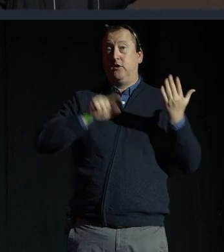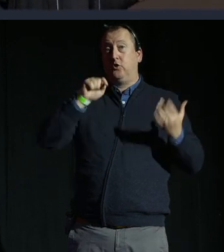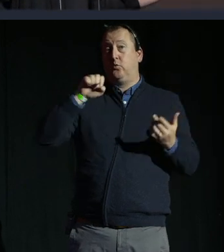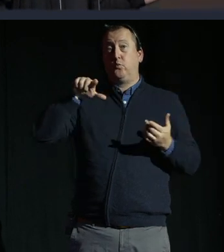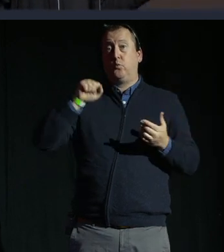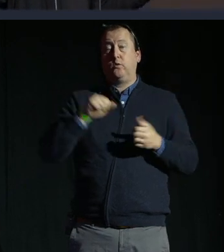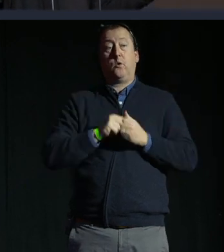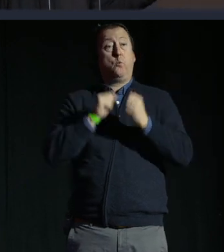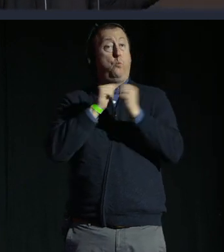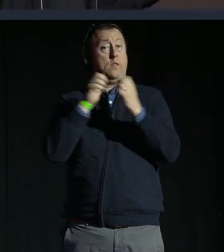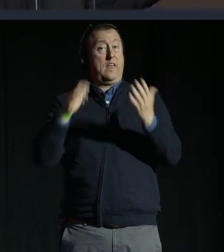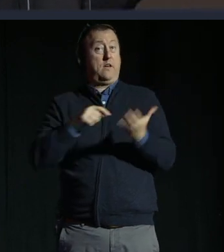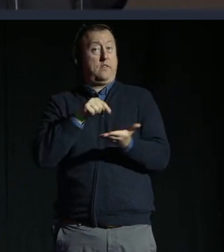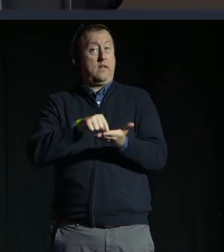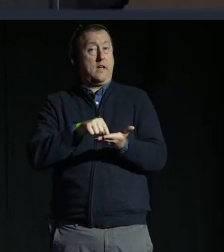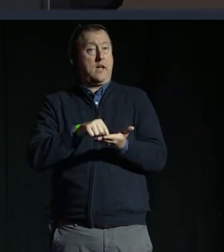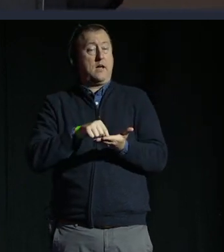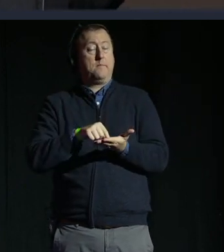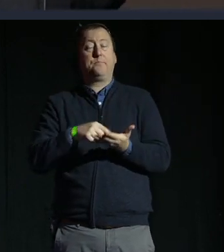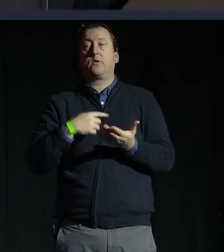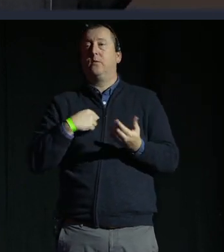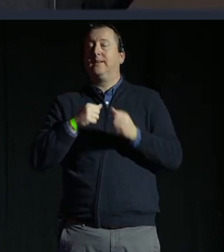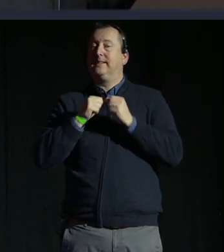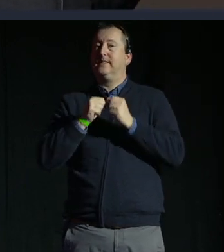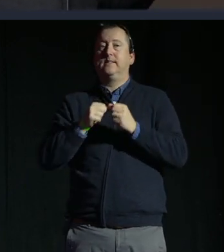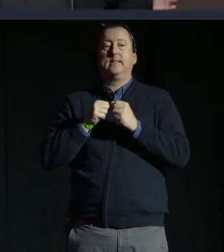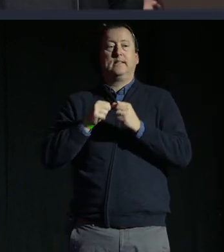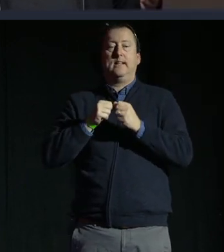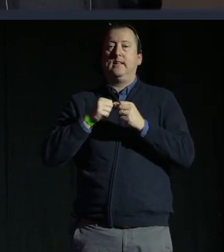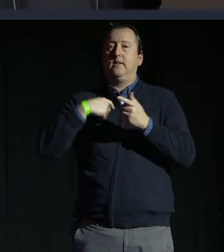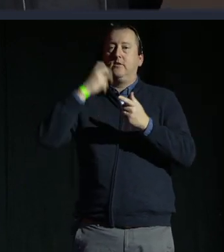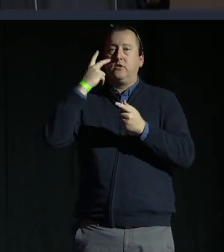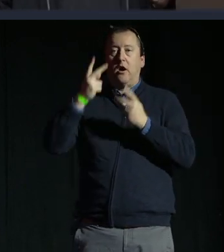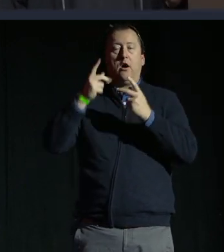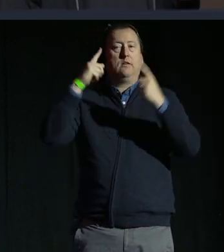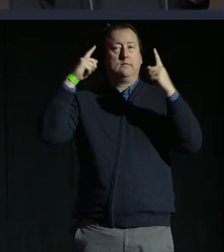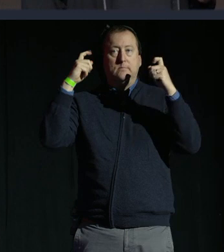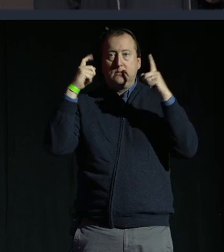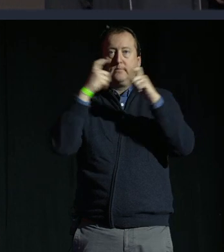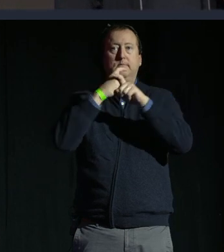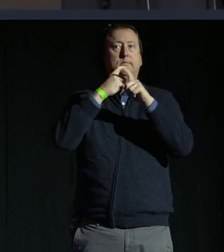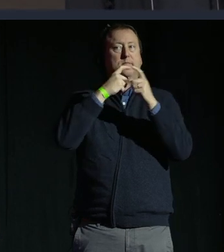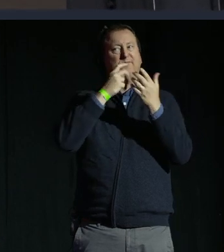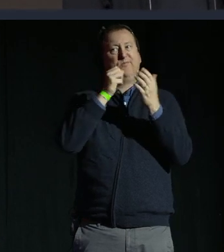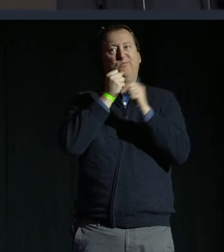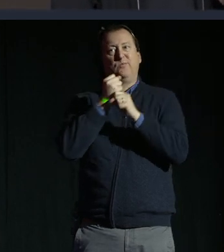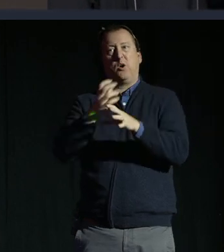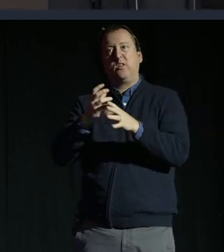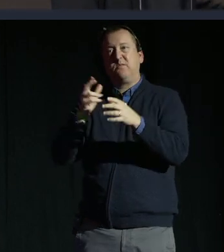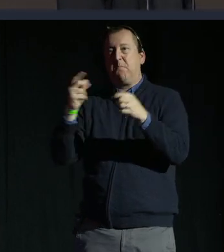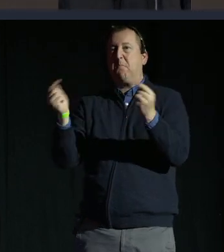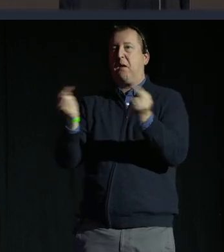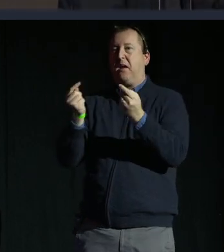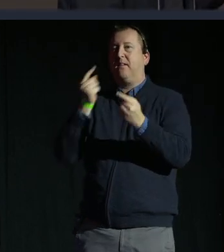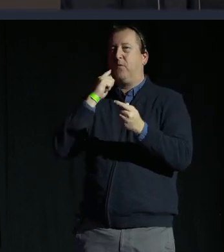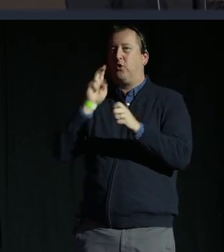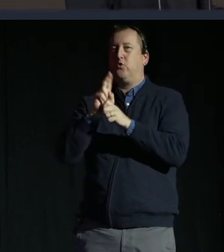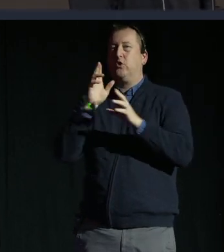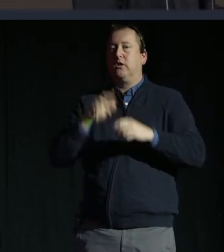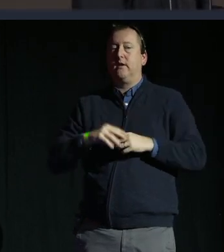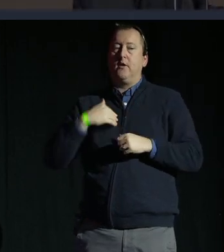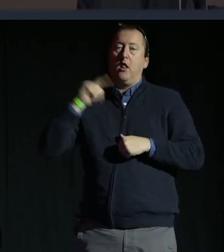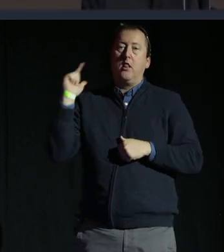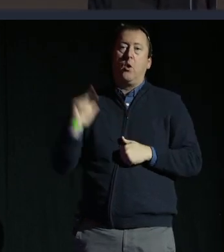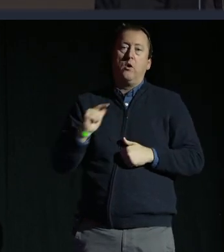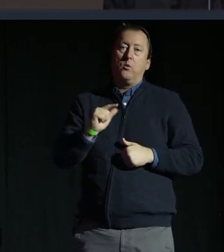And without them, we consistently saw complexity drive user pain. Lower quality, lower